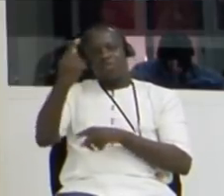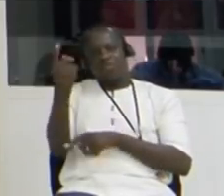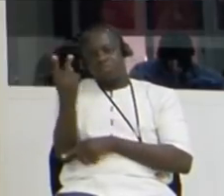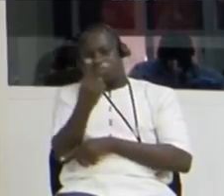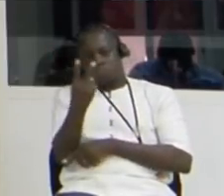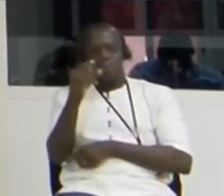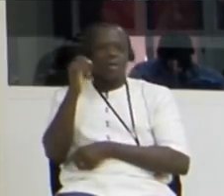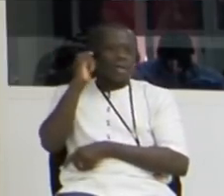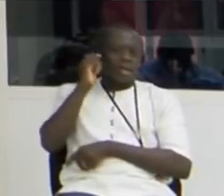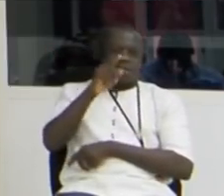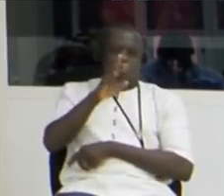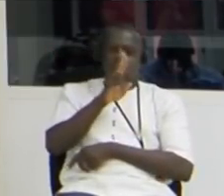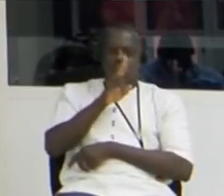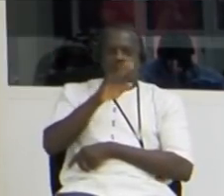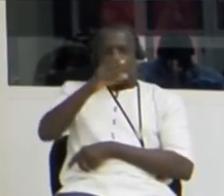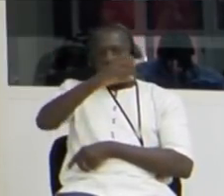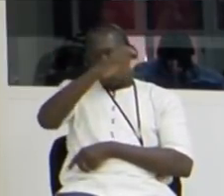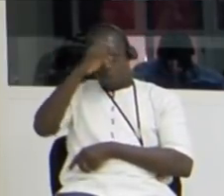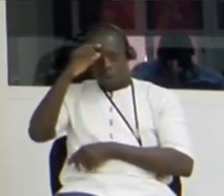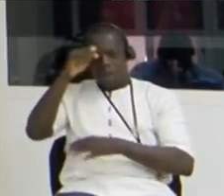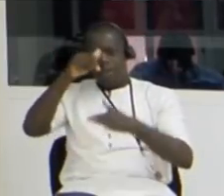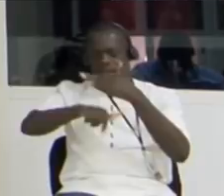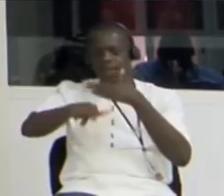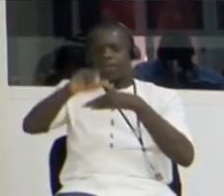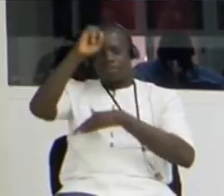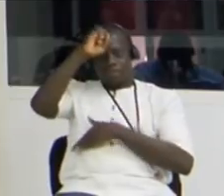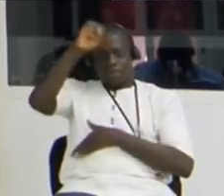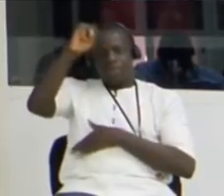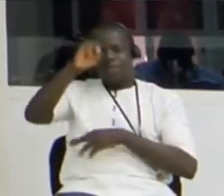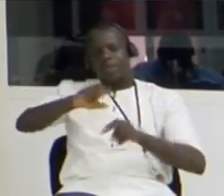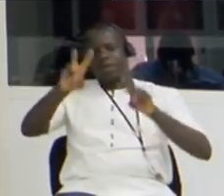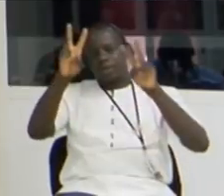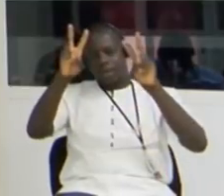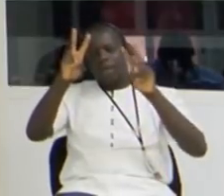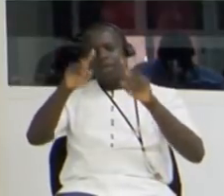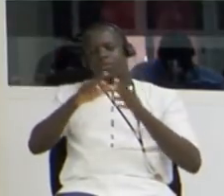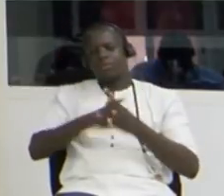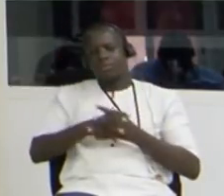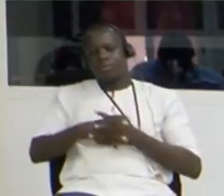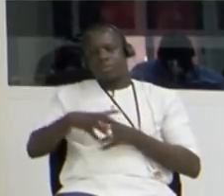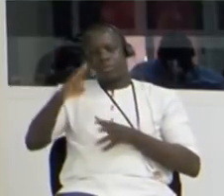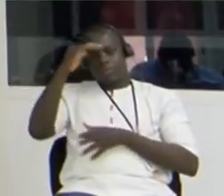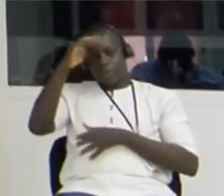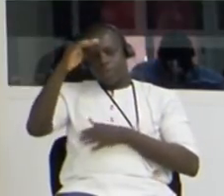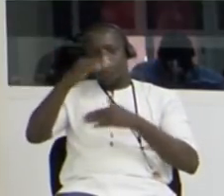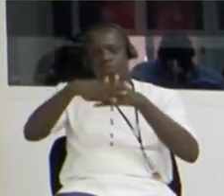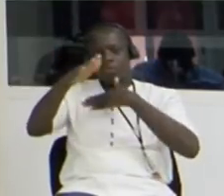girls that you were informed about. Okay. Thank you very much.